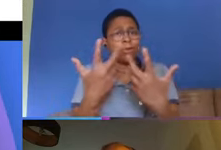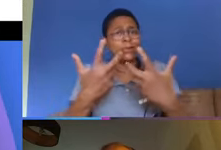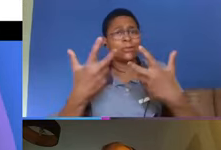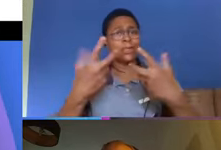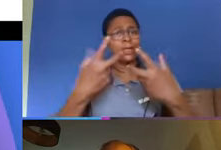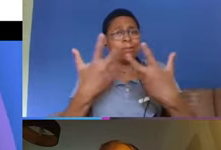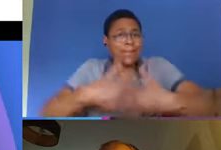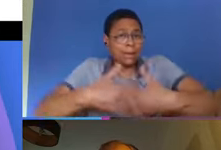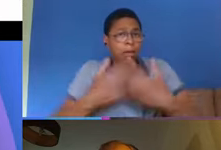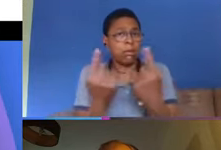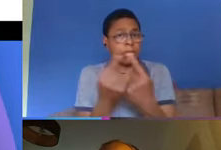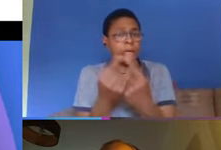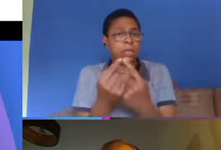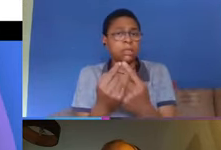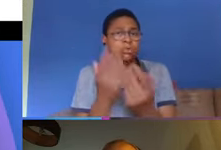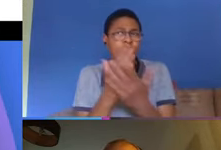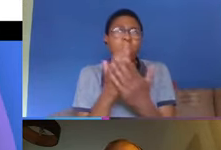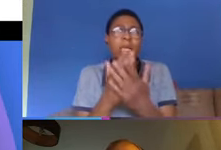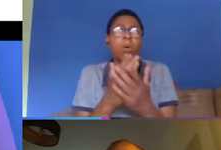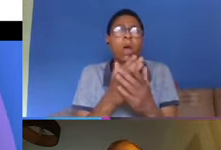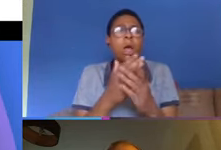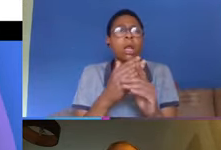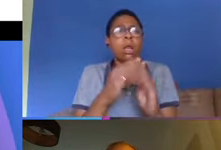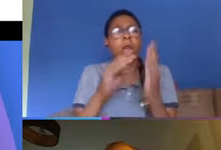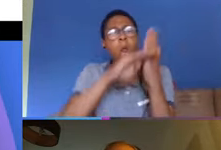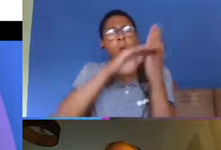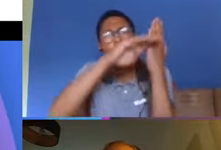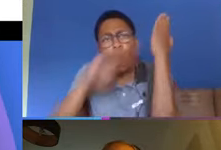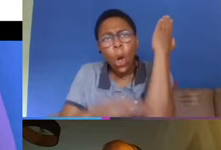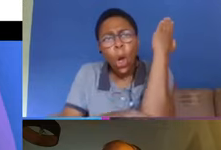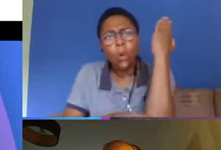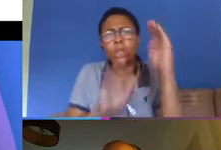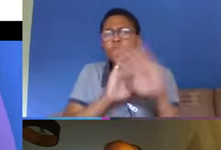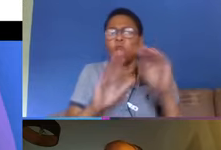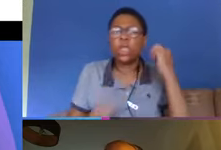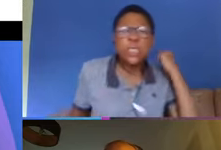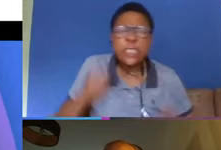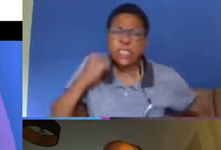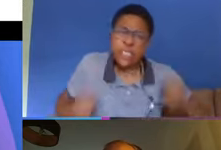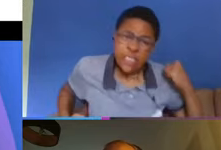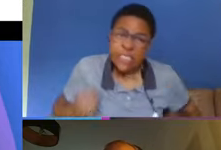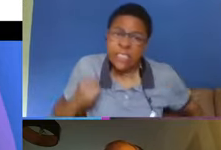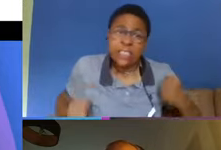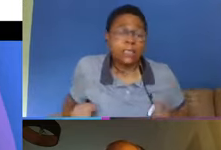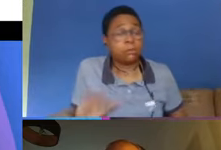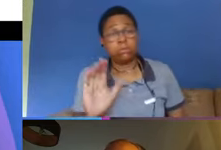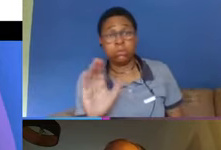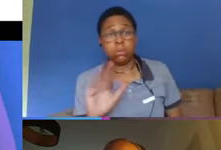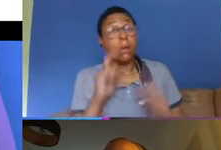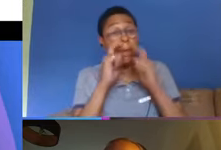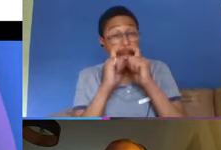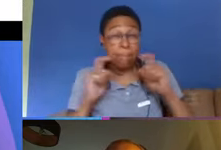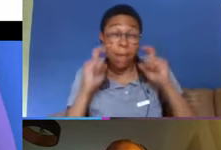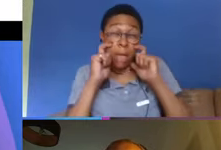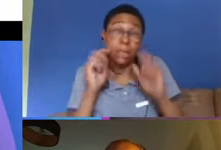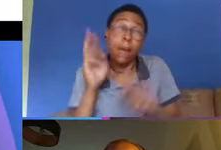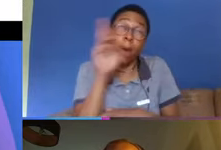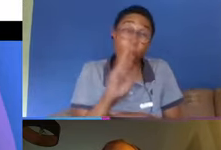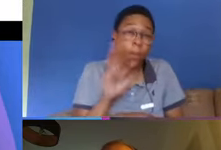it's quite low intensity. And so therefore the mask is not going to become an